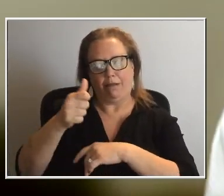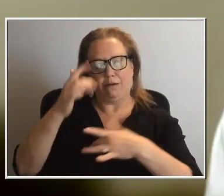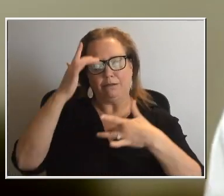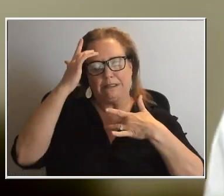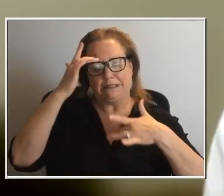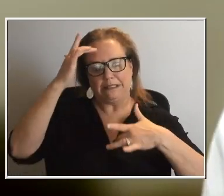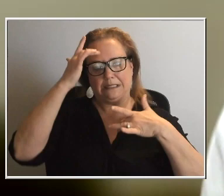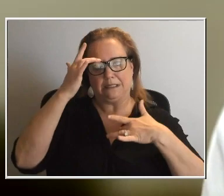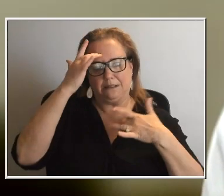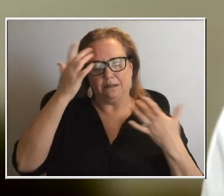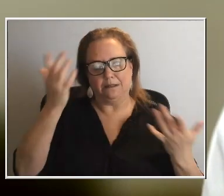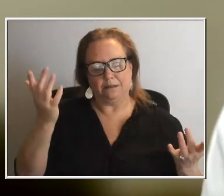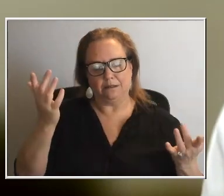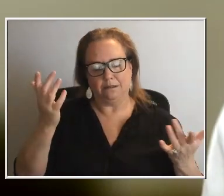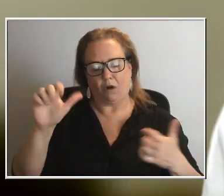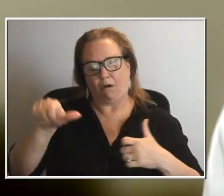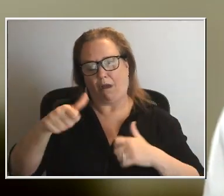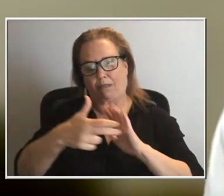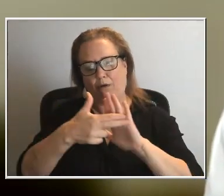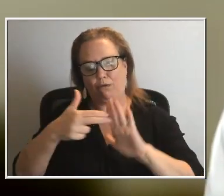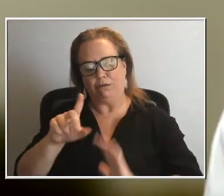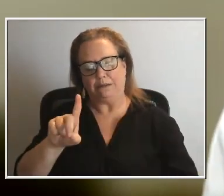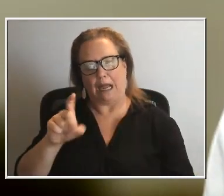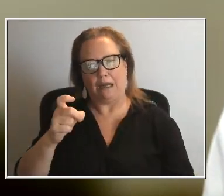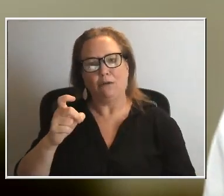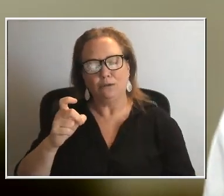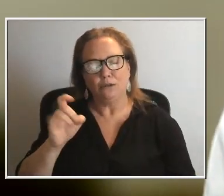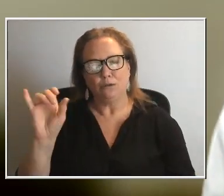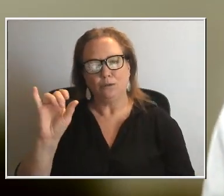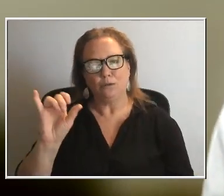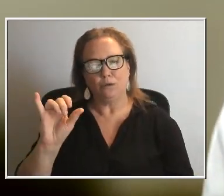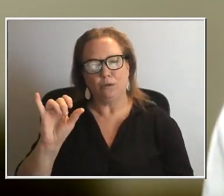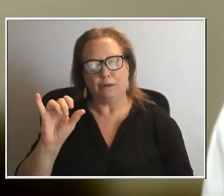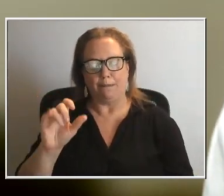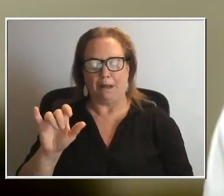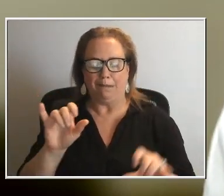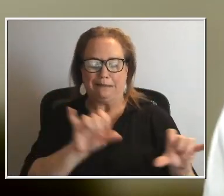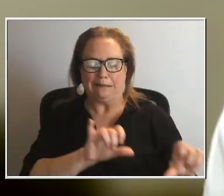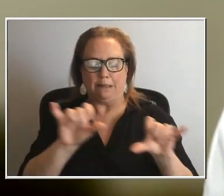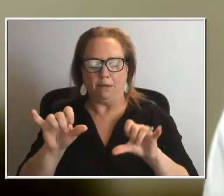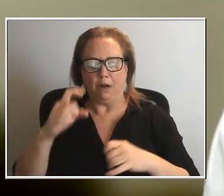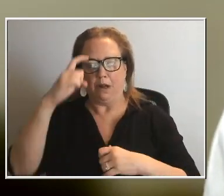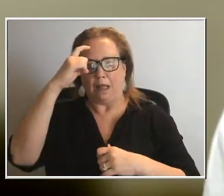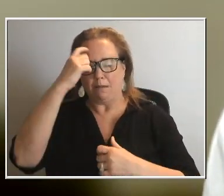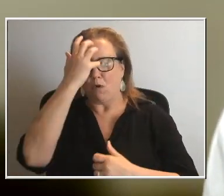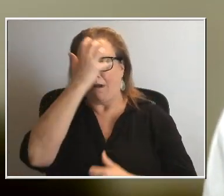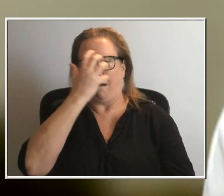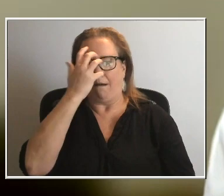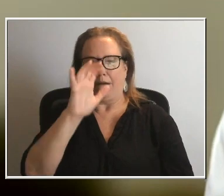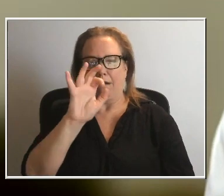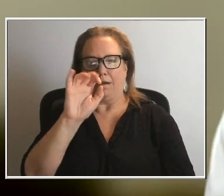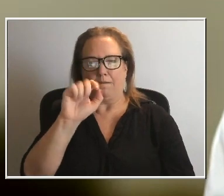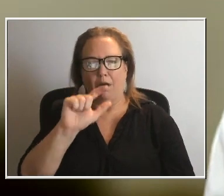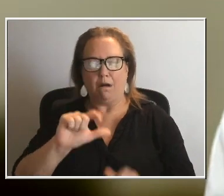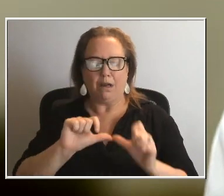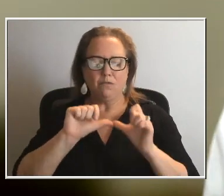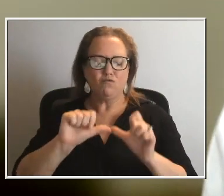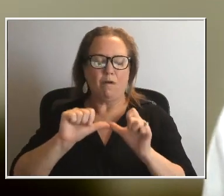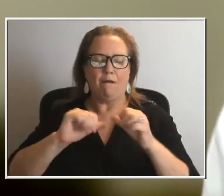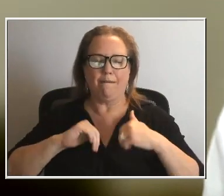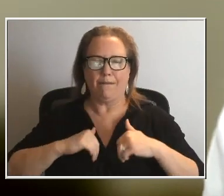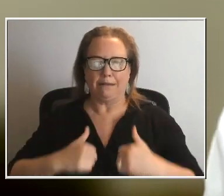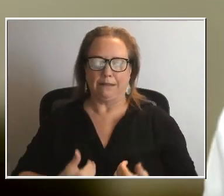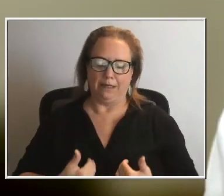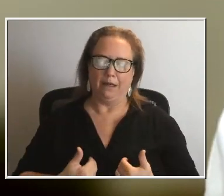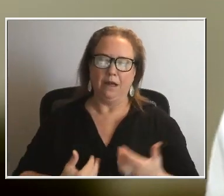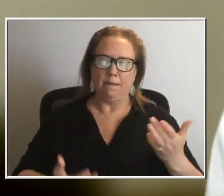conditions or other diagnoses that people may have that may be similar, things like brain fog and chronic fatigue. We may be